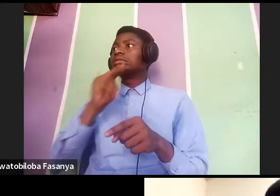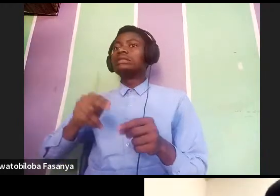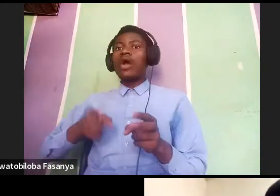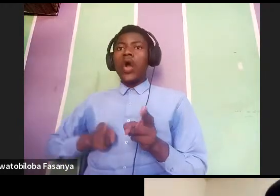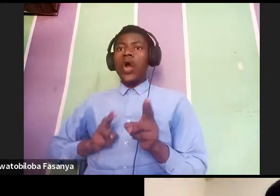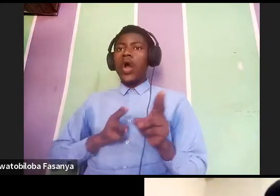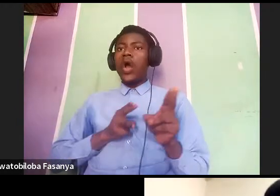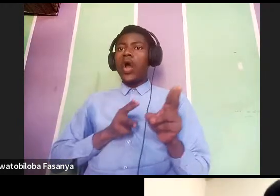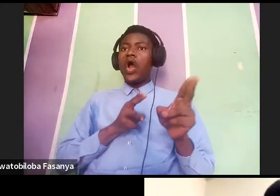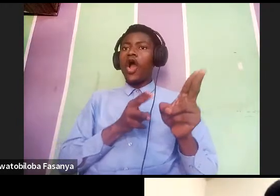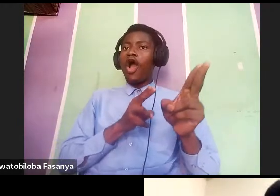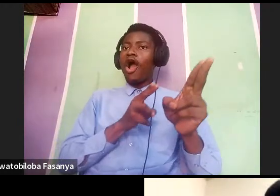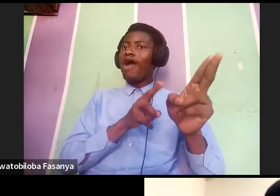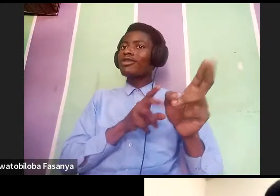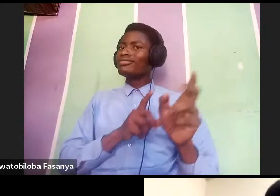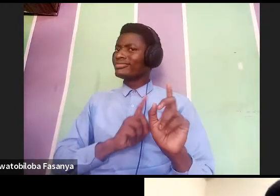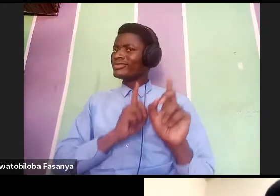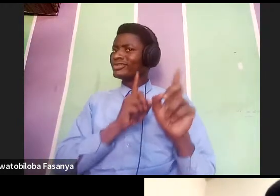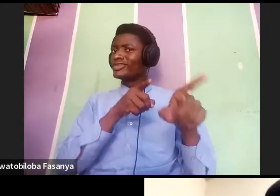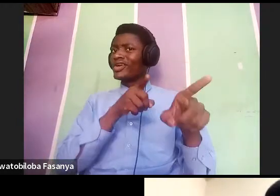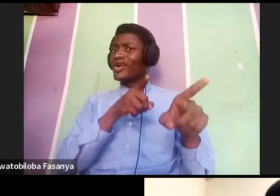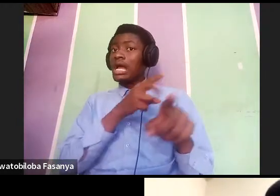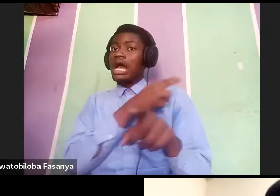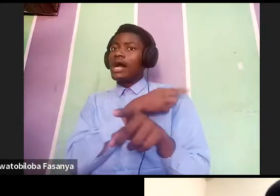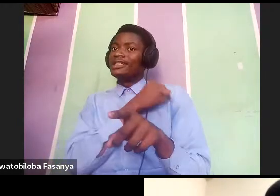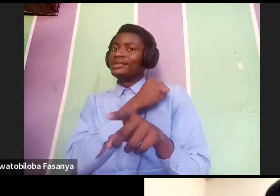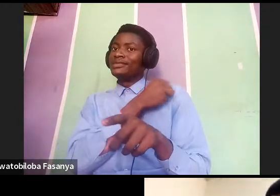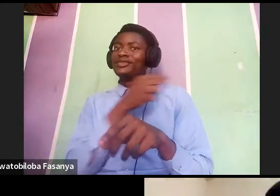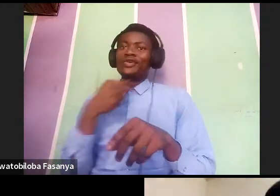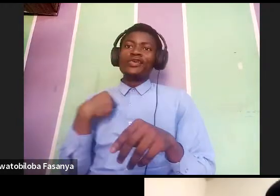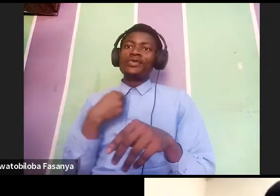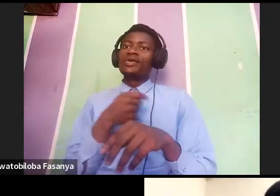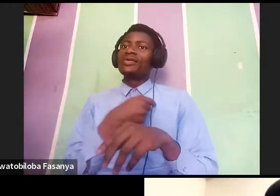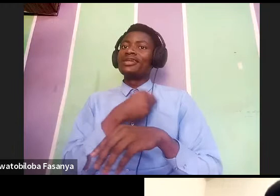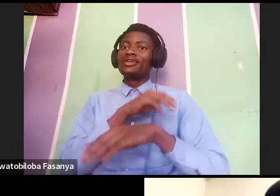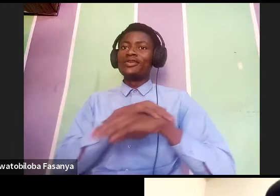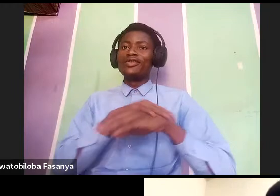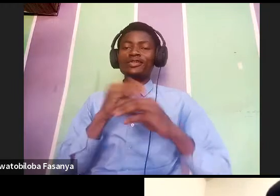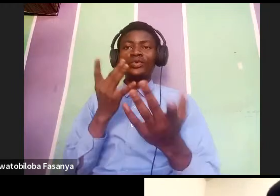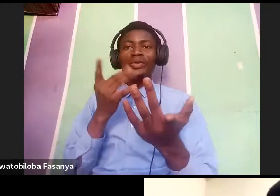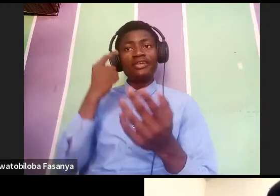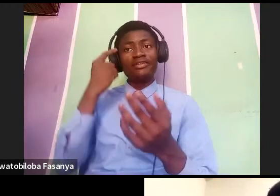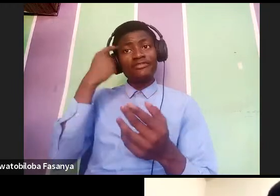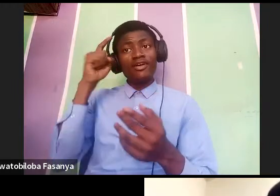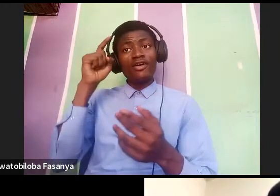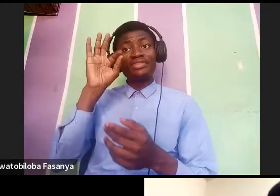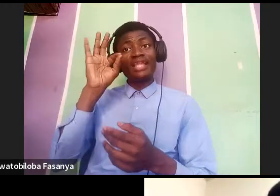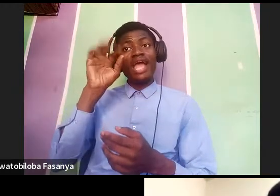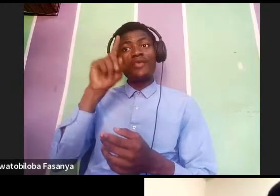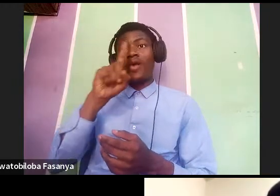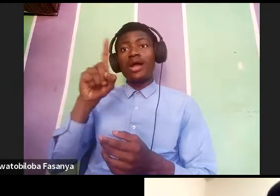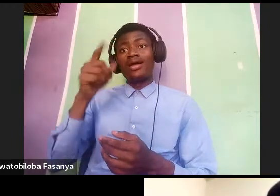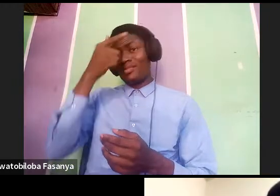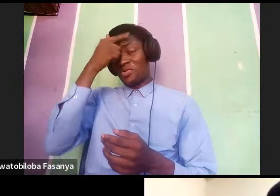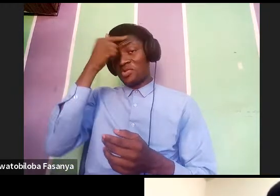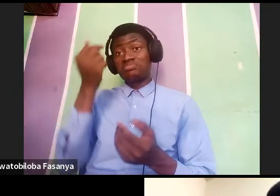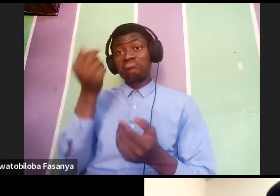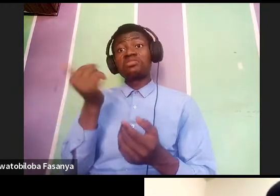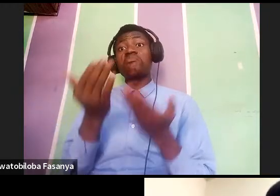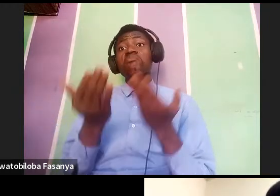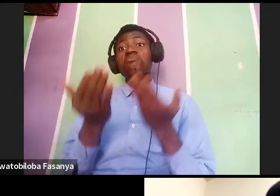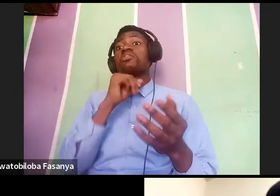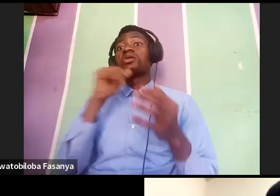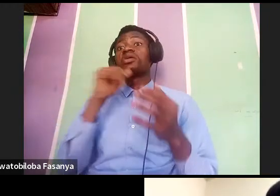for 911 to come to our rescue, because they might never come. And so basically, so let me